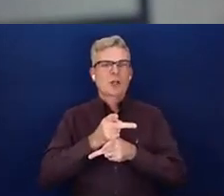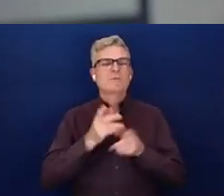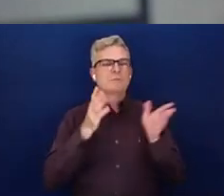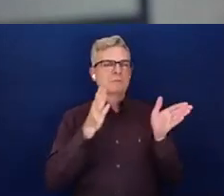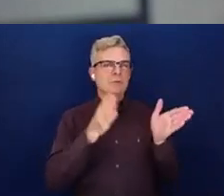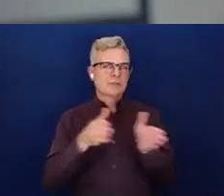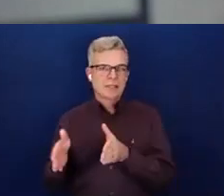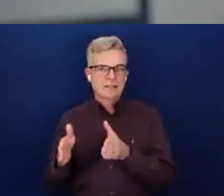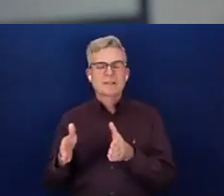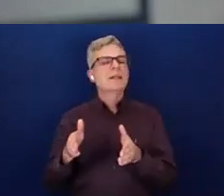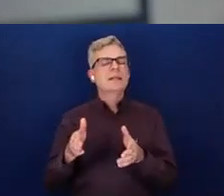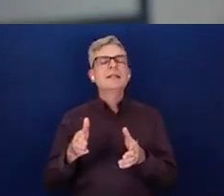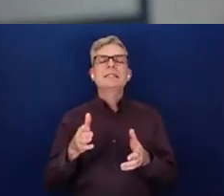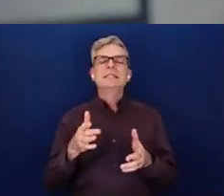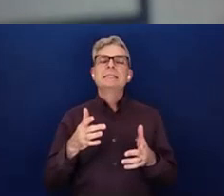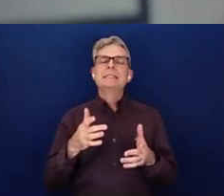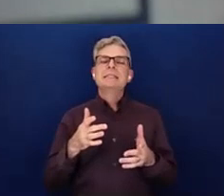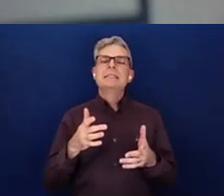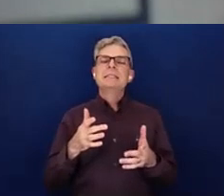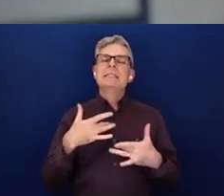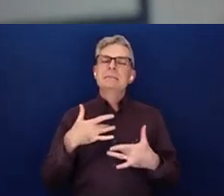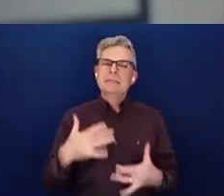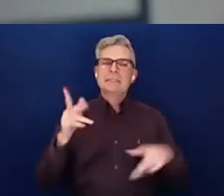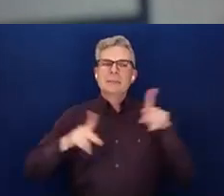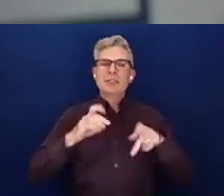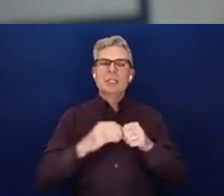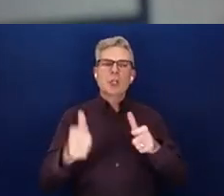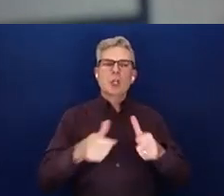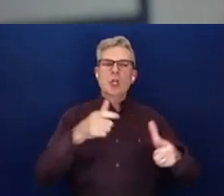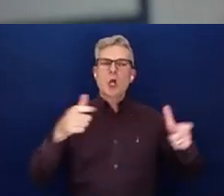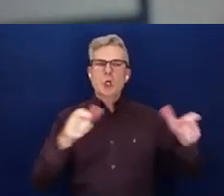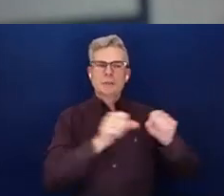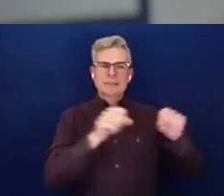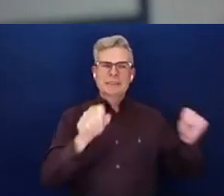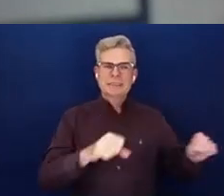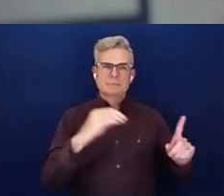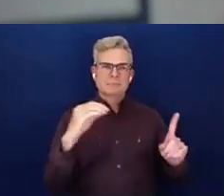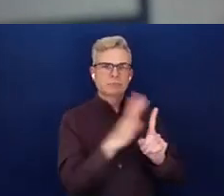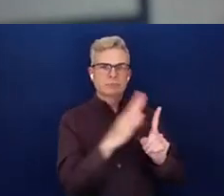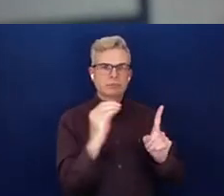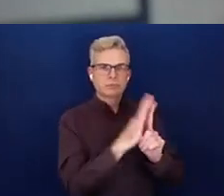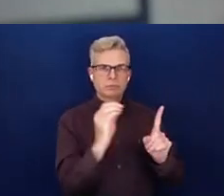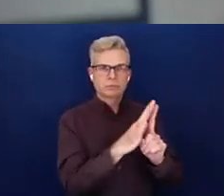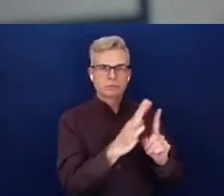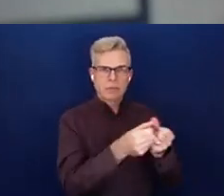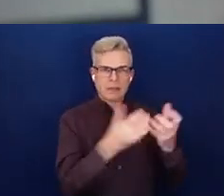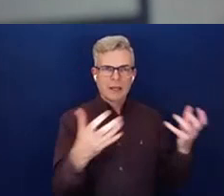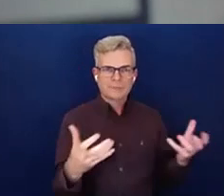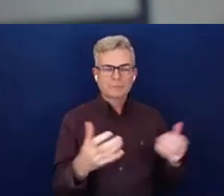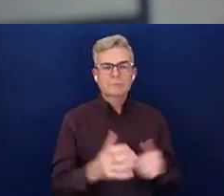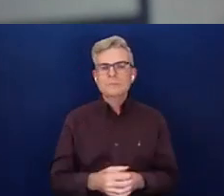regular exposures. Now, at least two people in the chat have indicated their